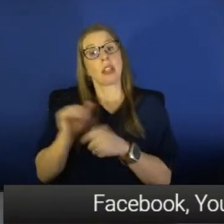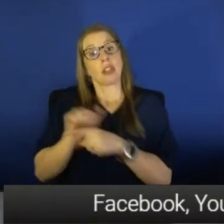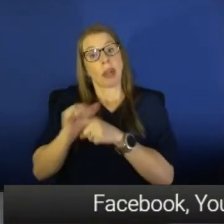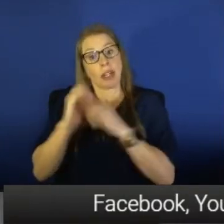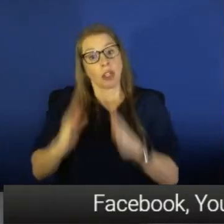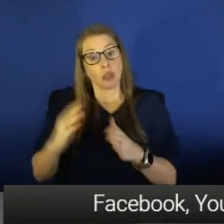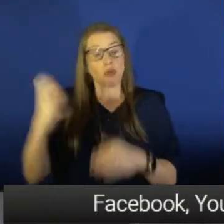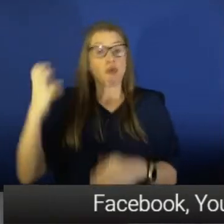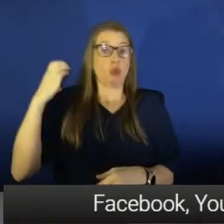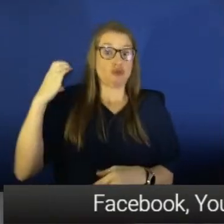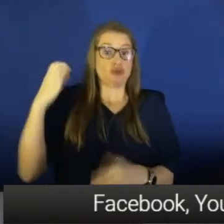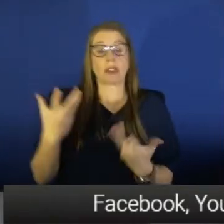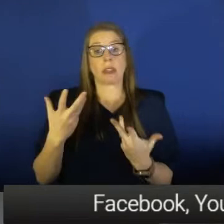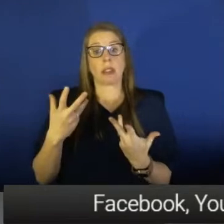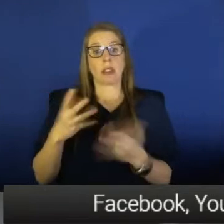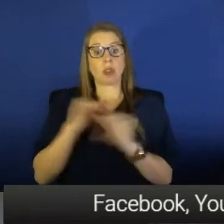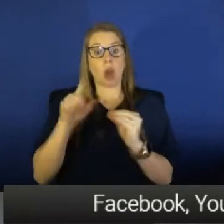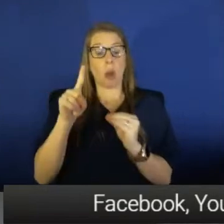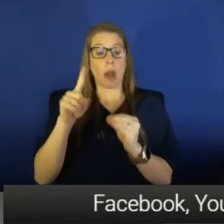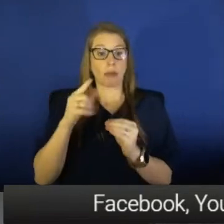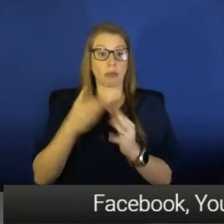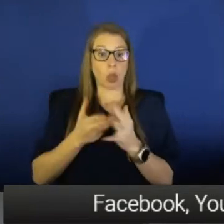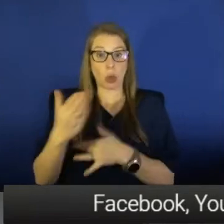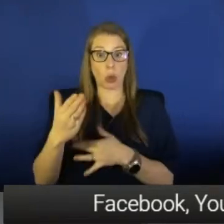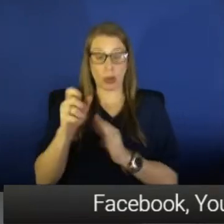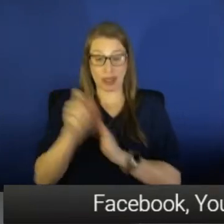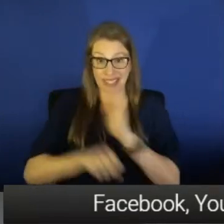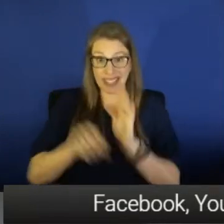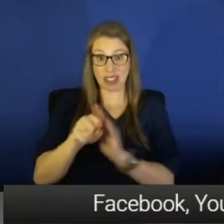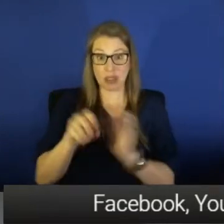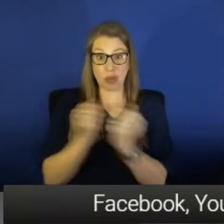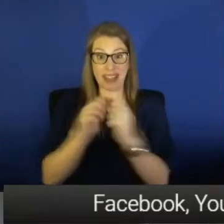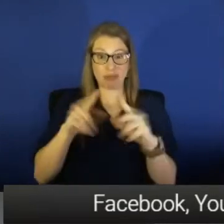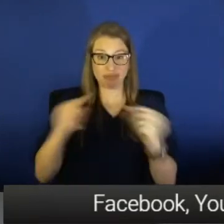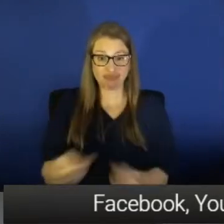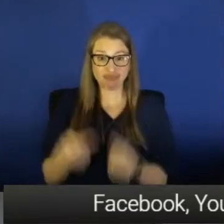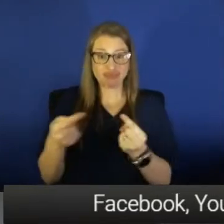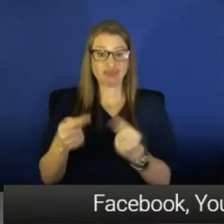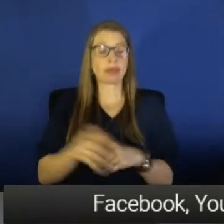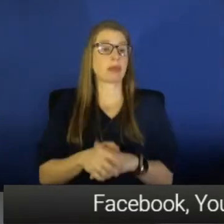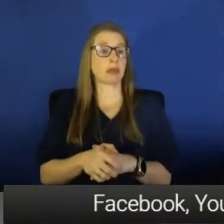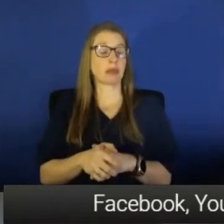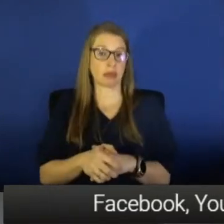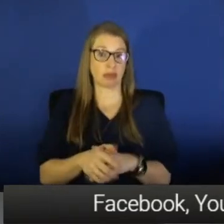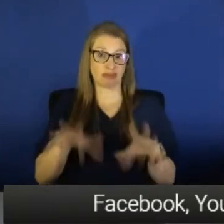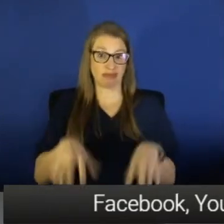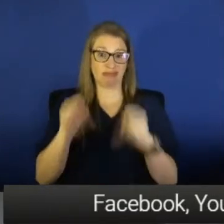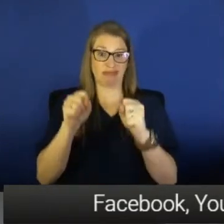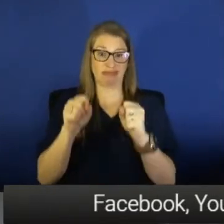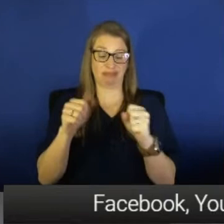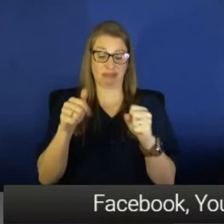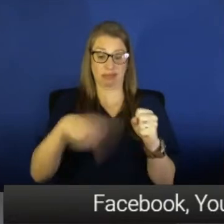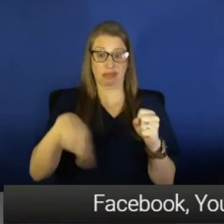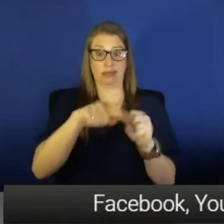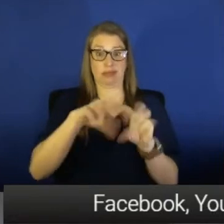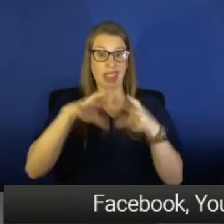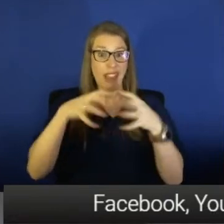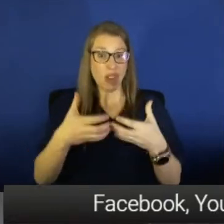team goes through a season uninjured, and it takes a big group effort to kind of manage